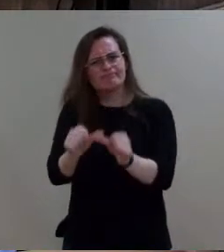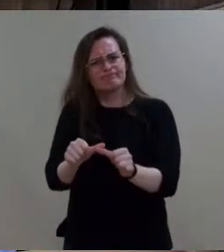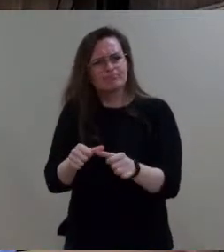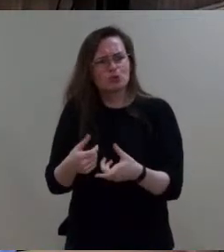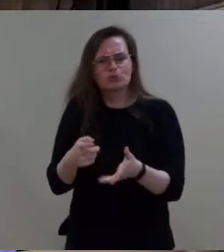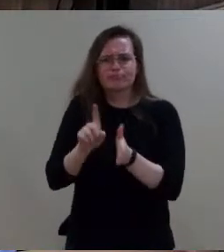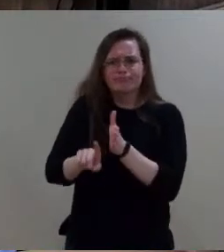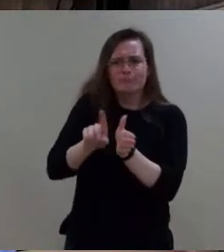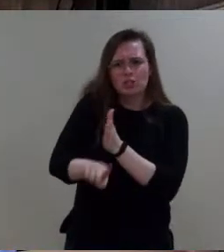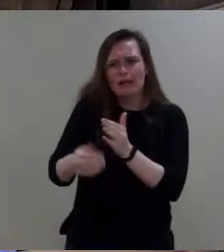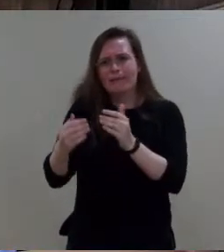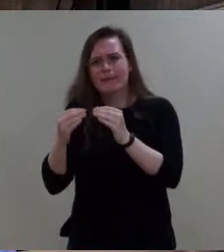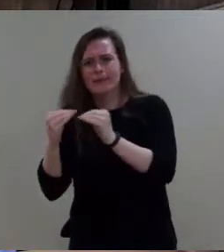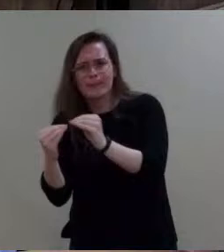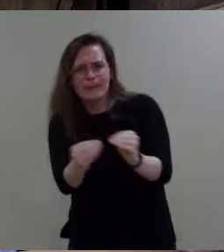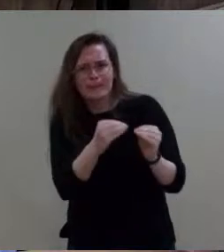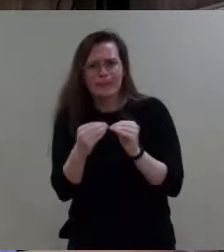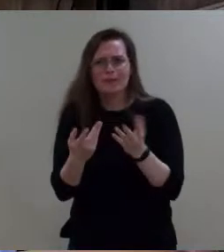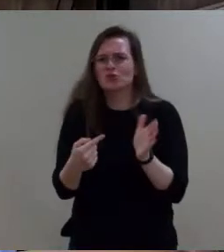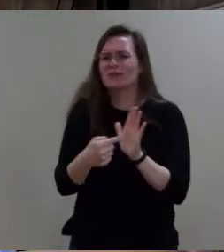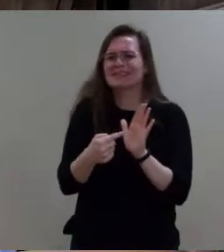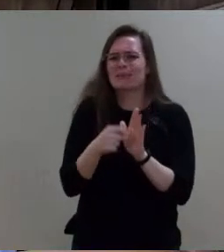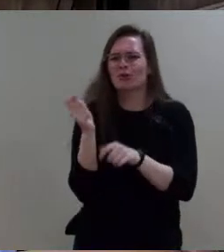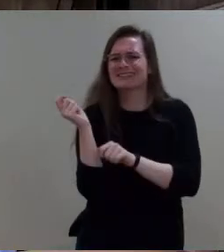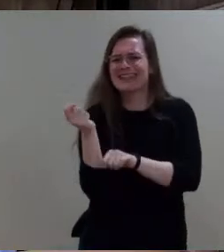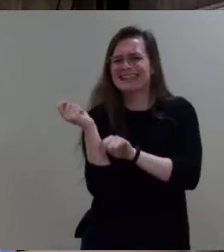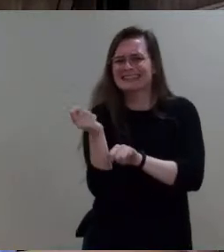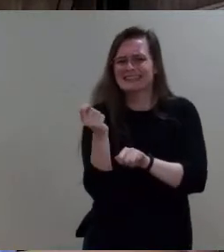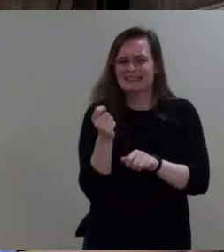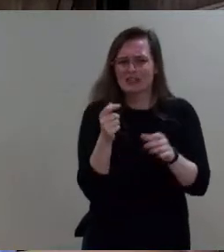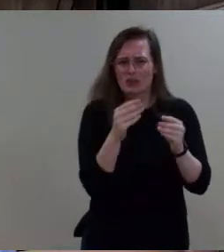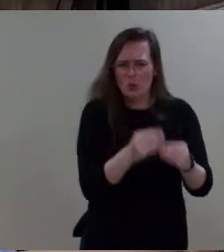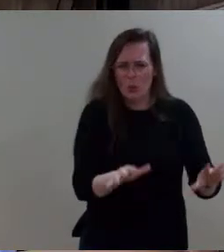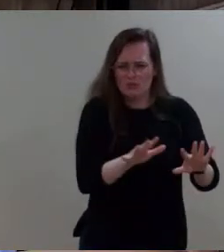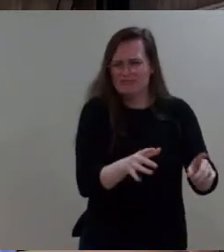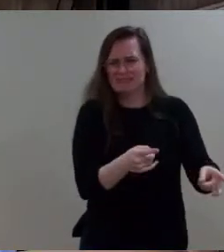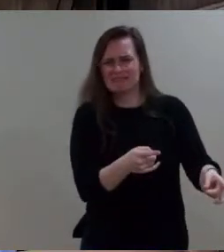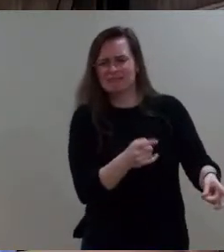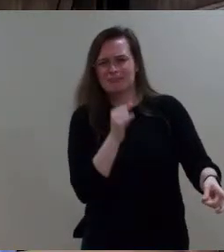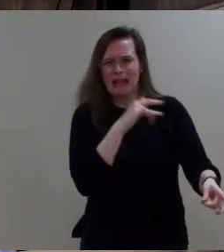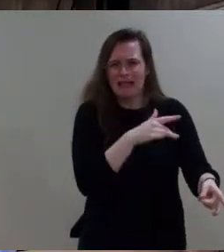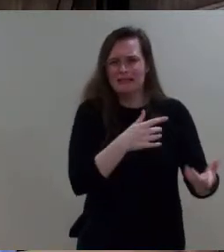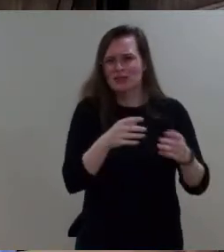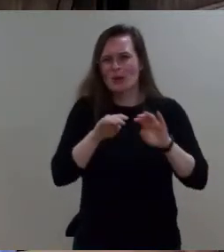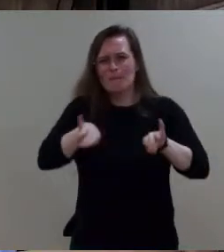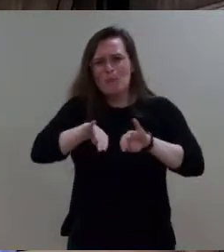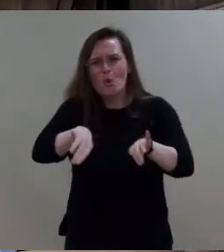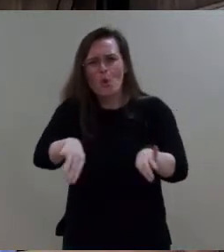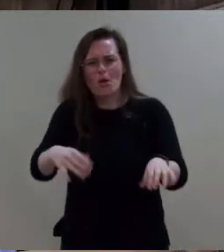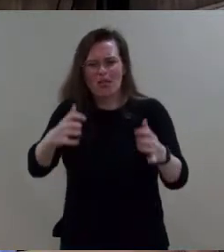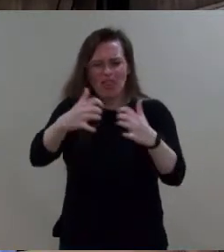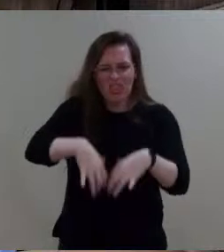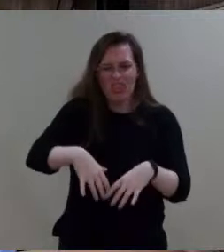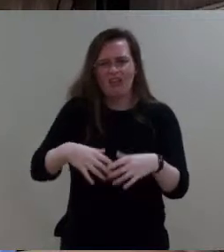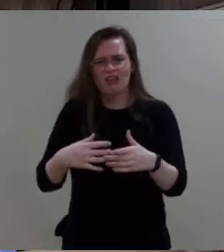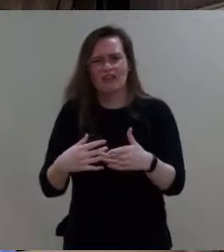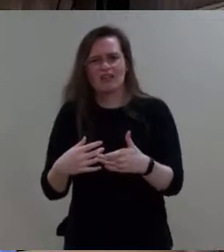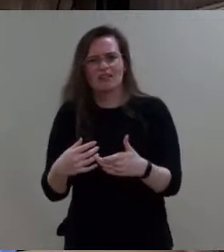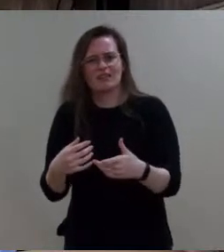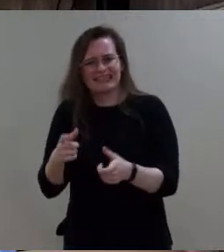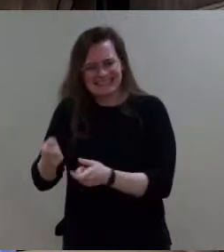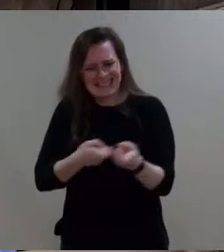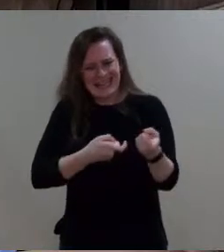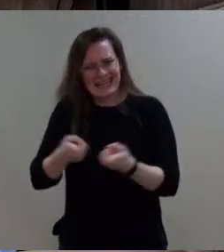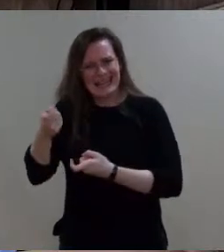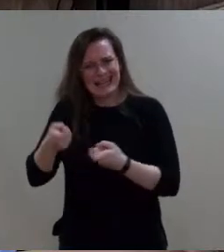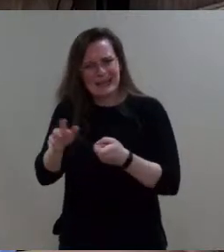poor tennis courts, a swimming pool that was ready to be closed, and a rink that was ready to be torn down. And so I could see that